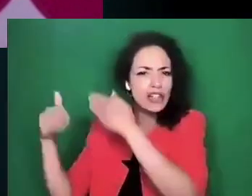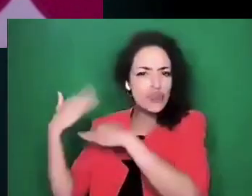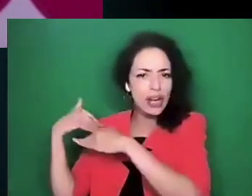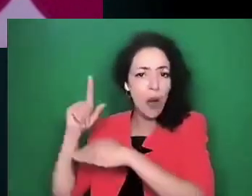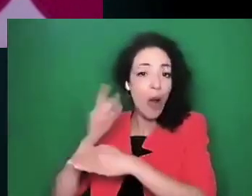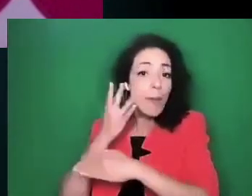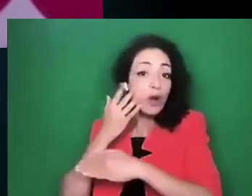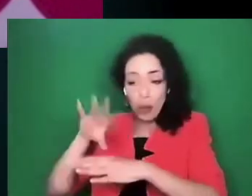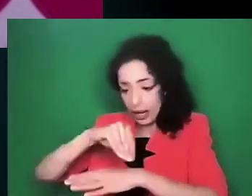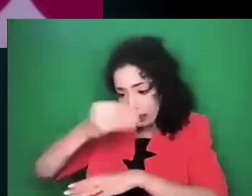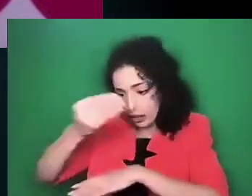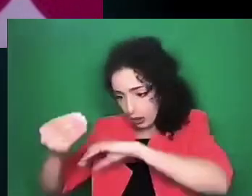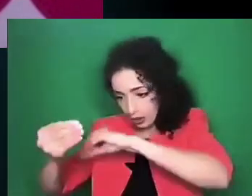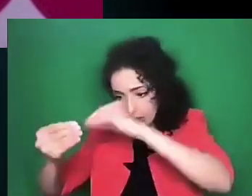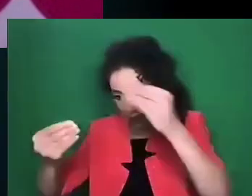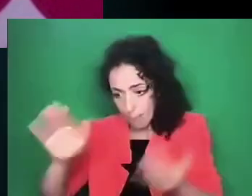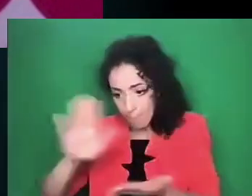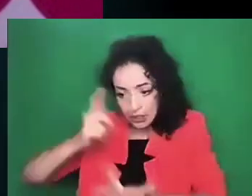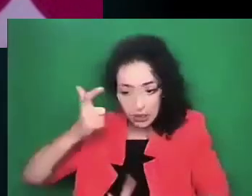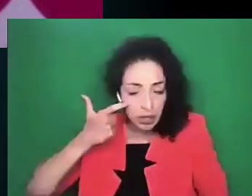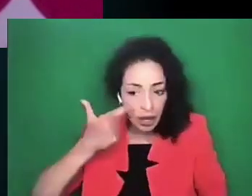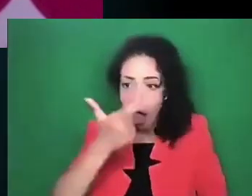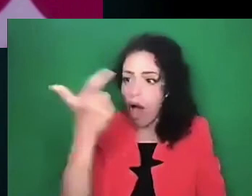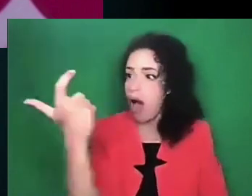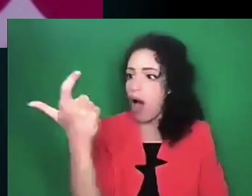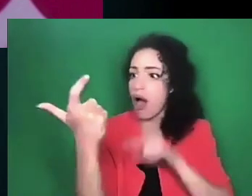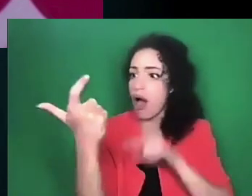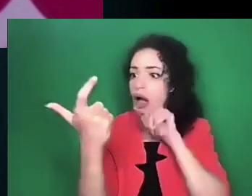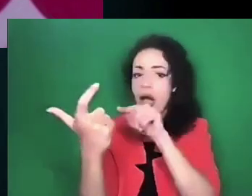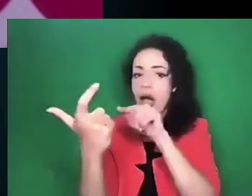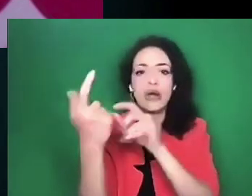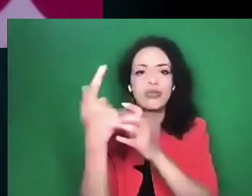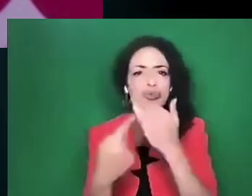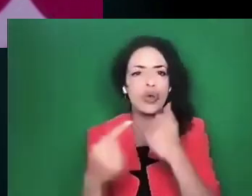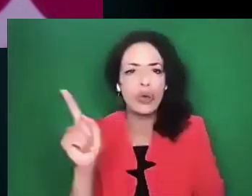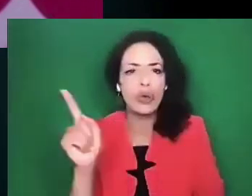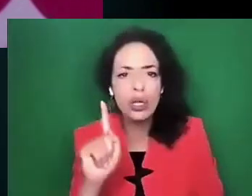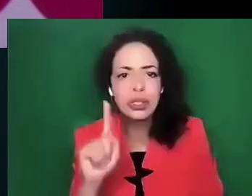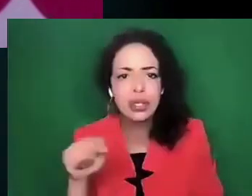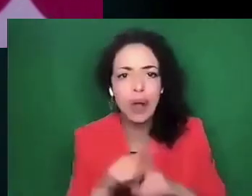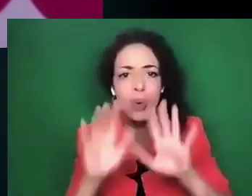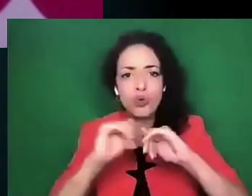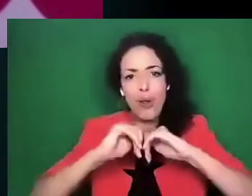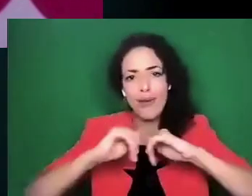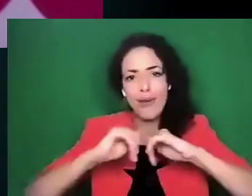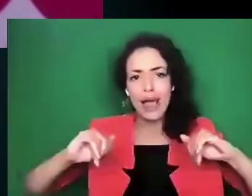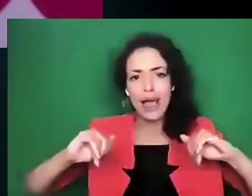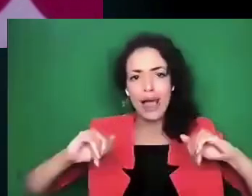not just what you find, but also the gaps in something that will never be completely be